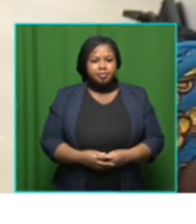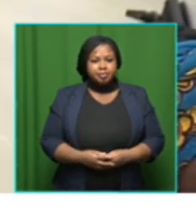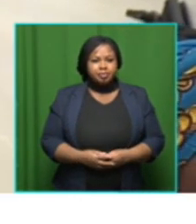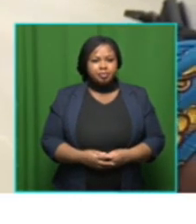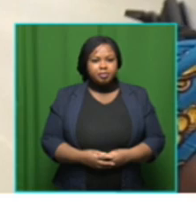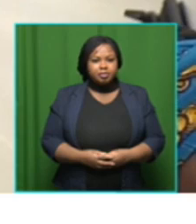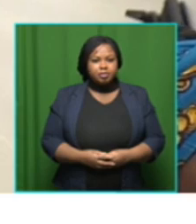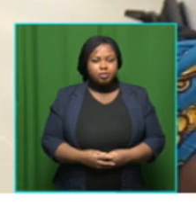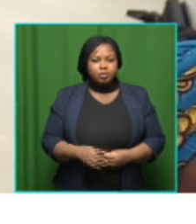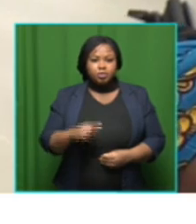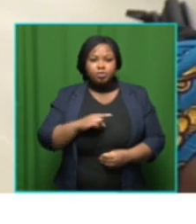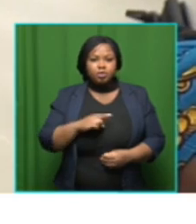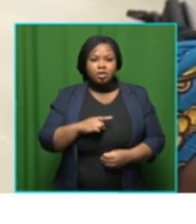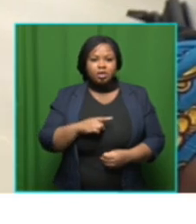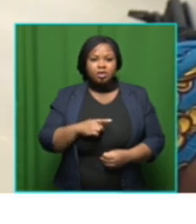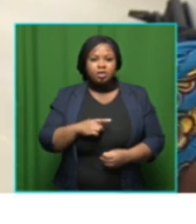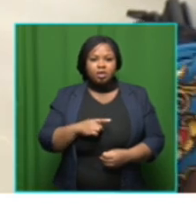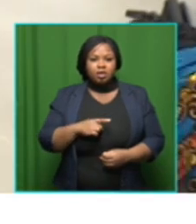dispelling incorrect information.